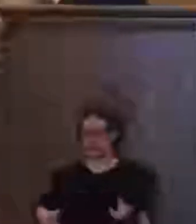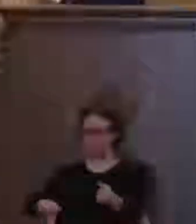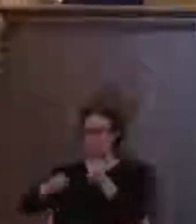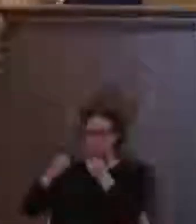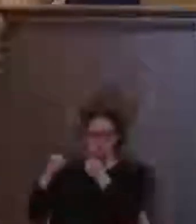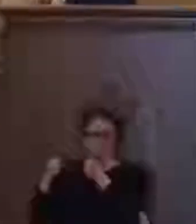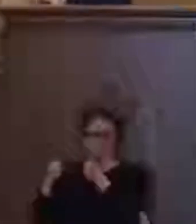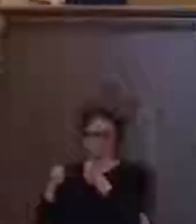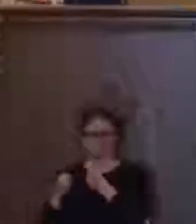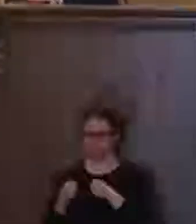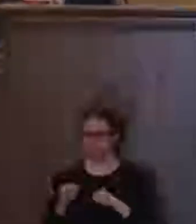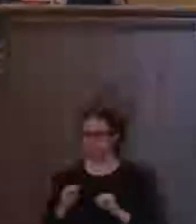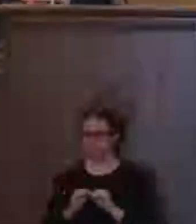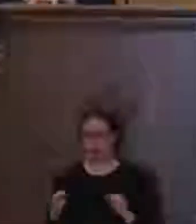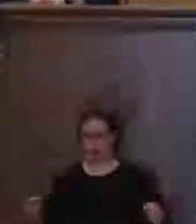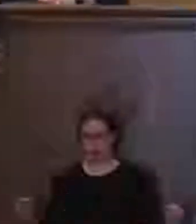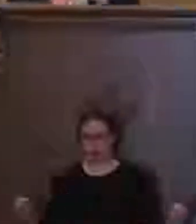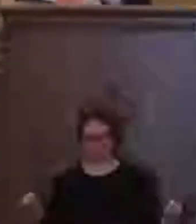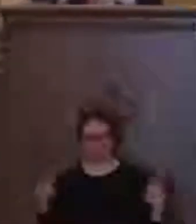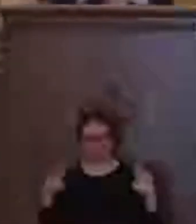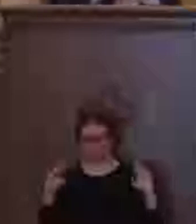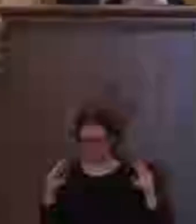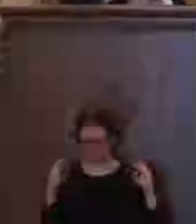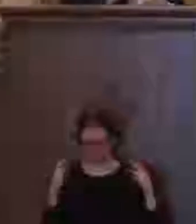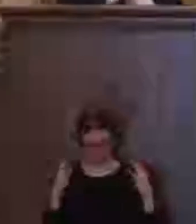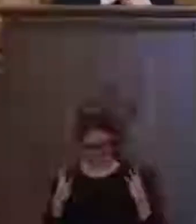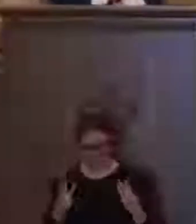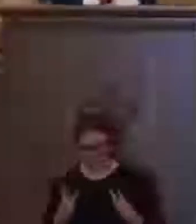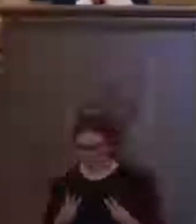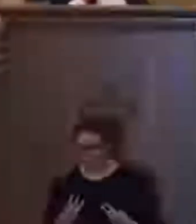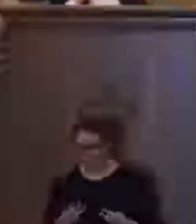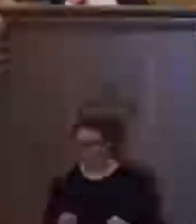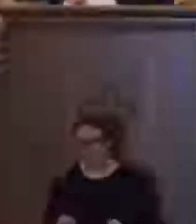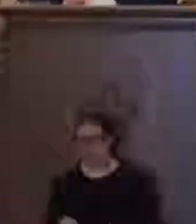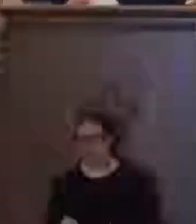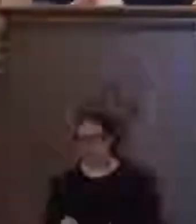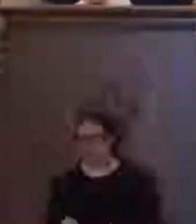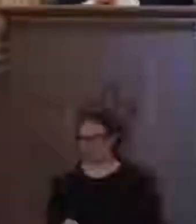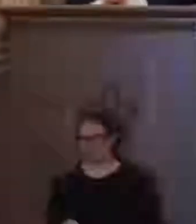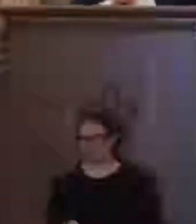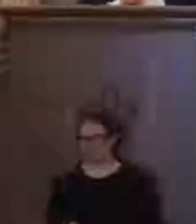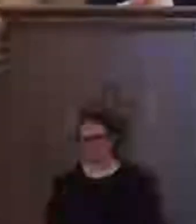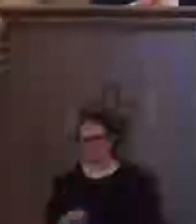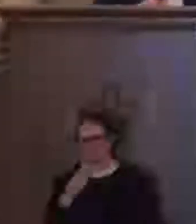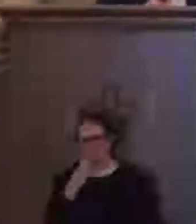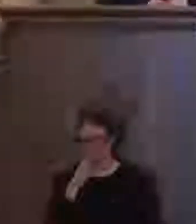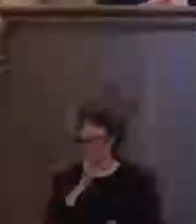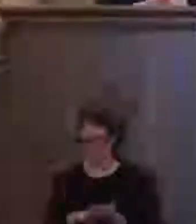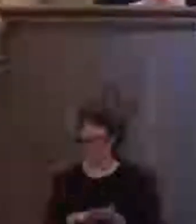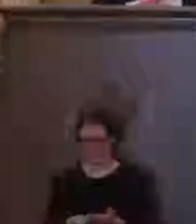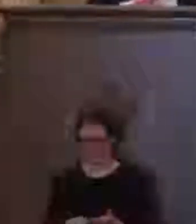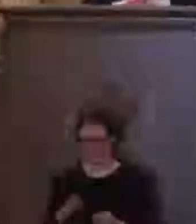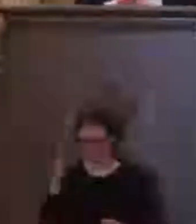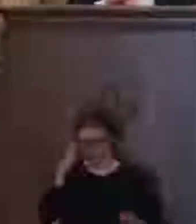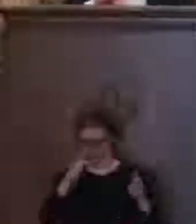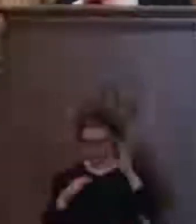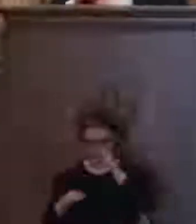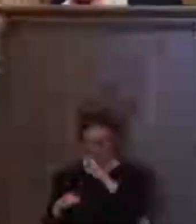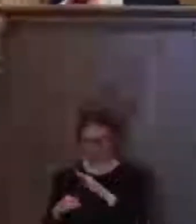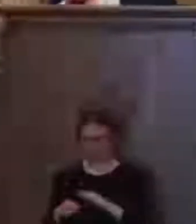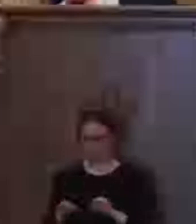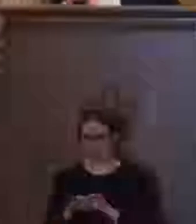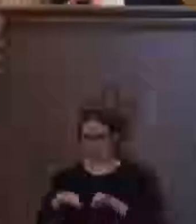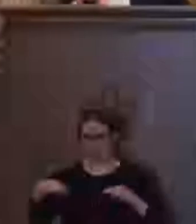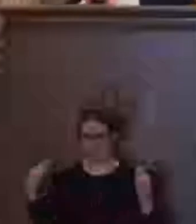out, nothing's gonna wear me down. You know, he has been in such a rough situation, and the